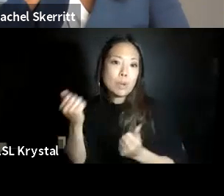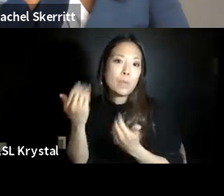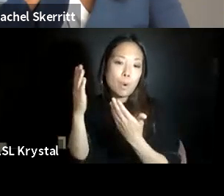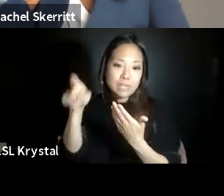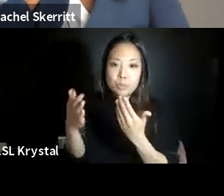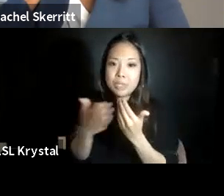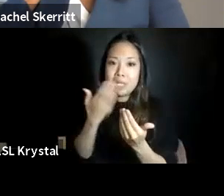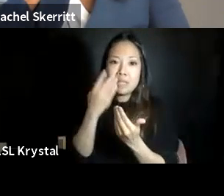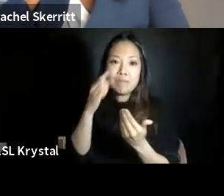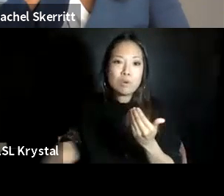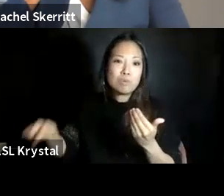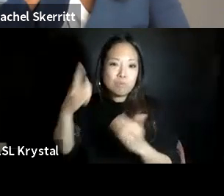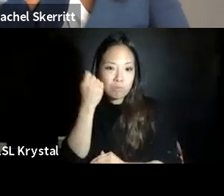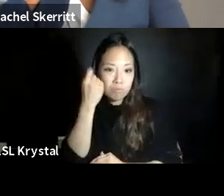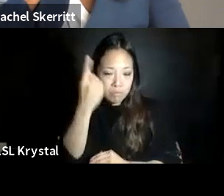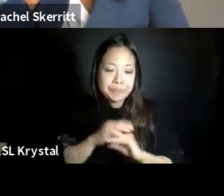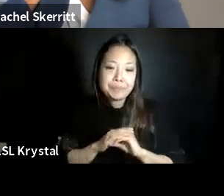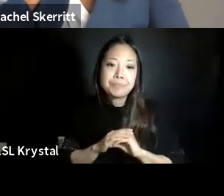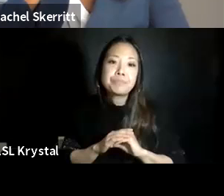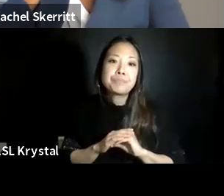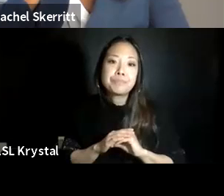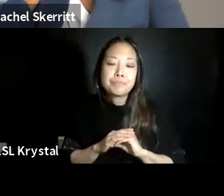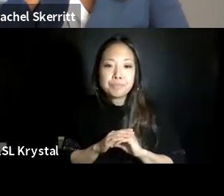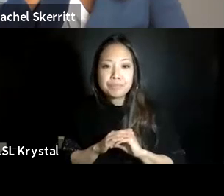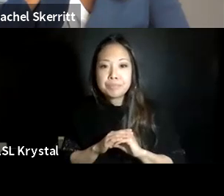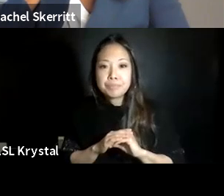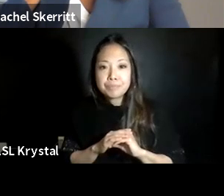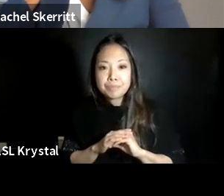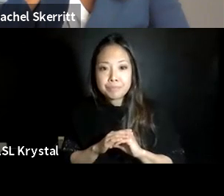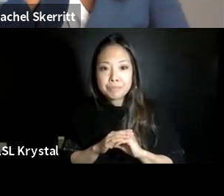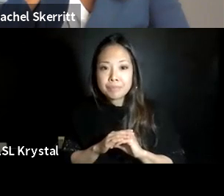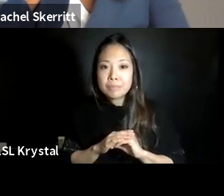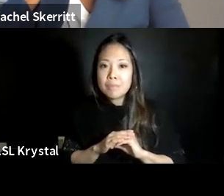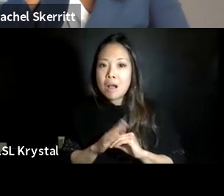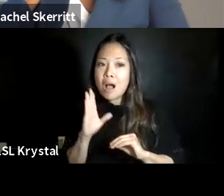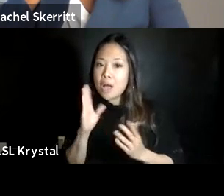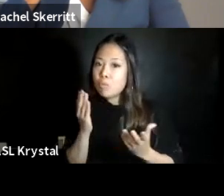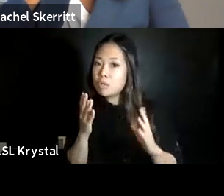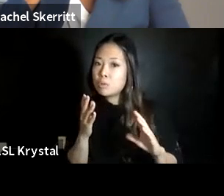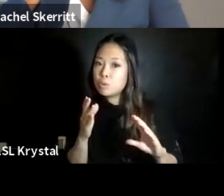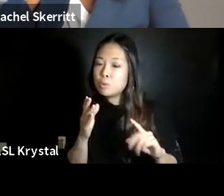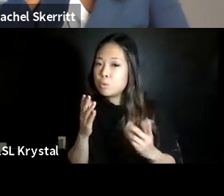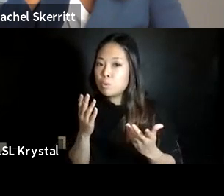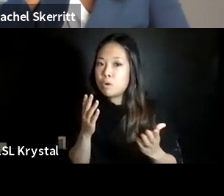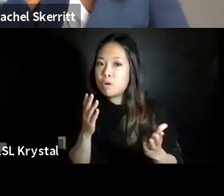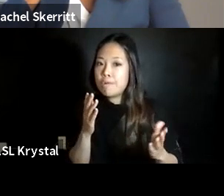And I would like to argue again for the lottery being still on the table.